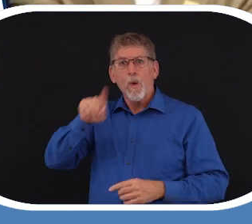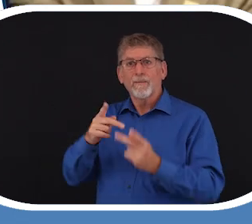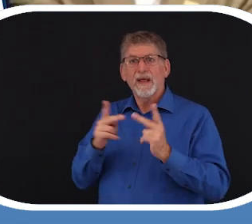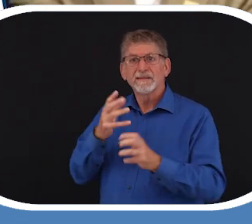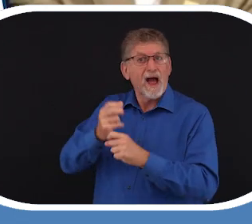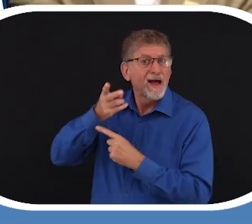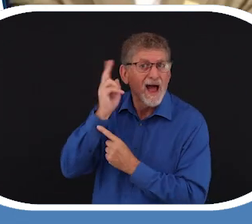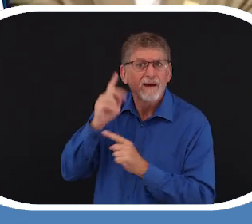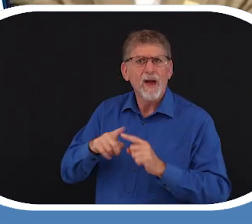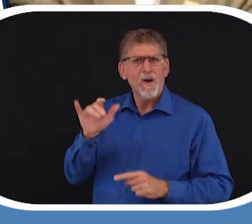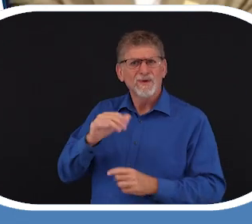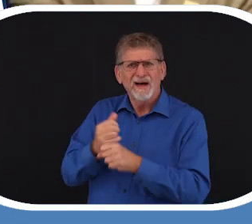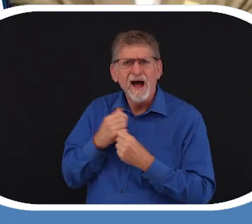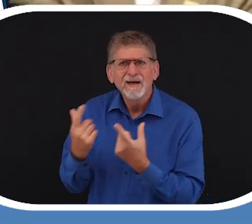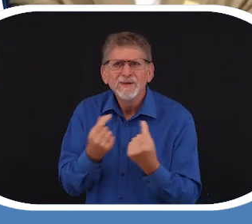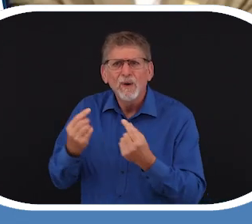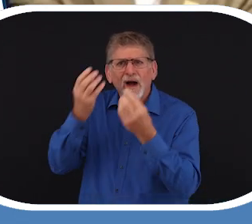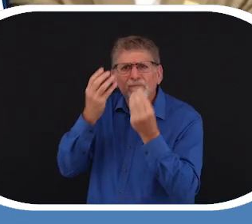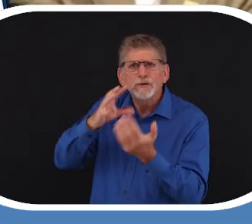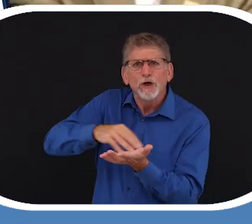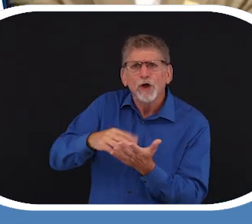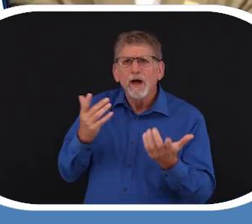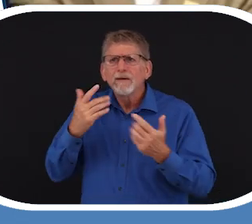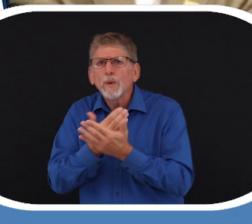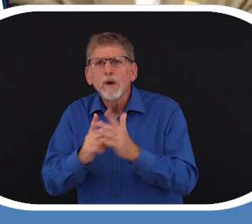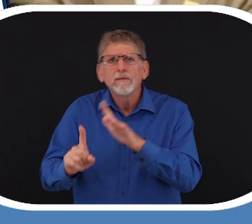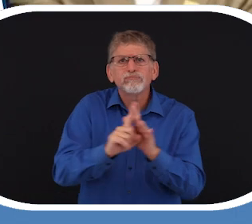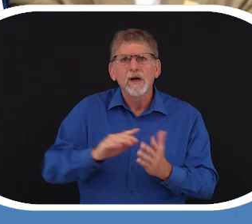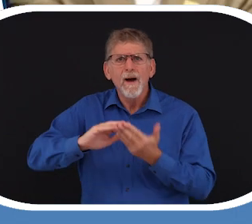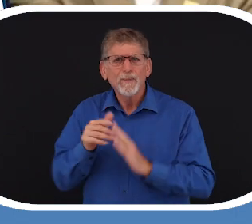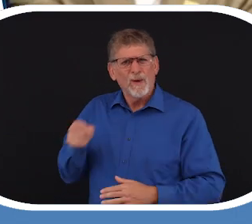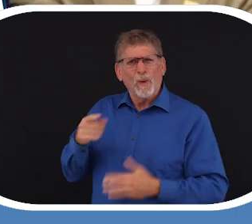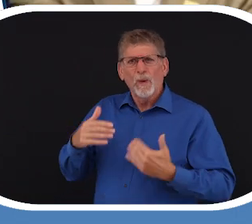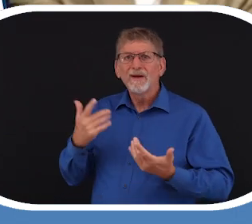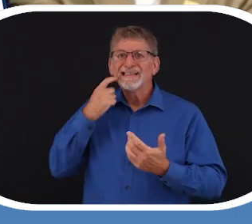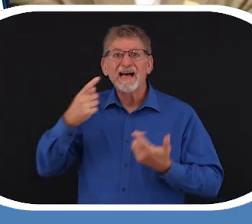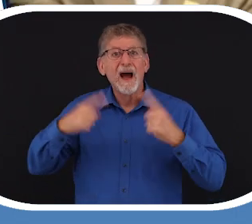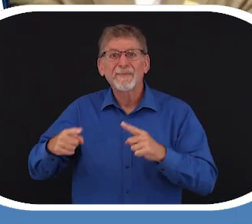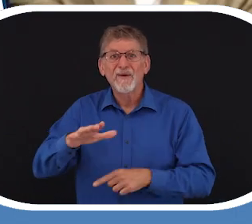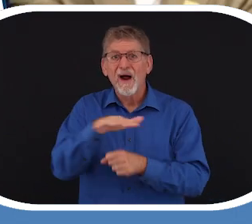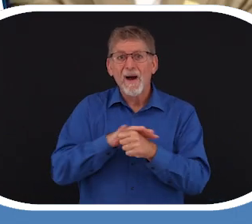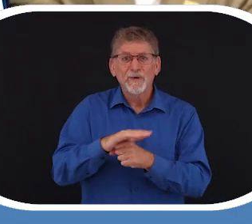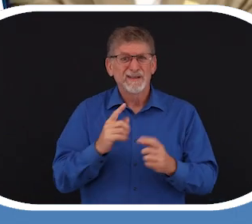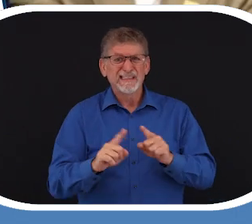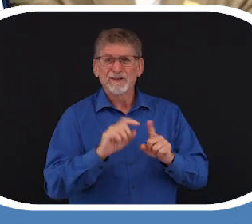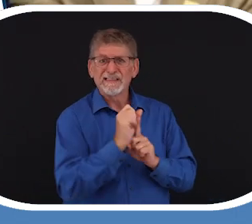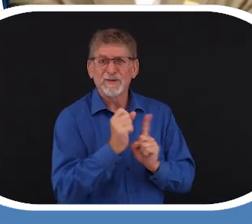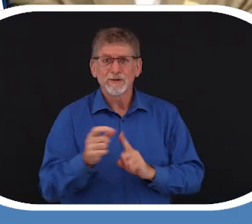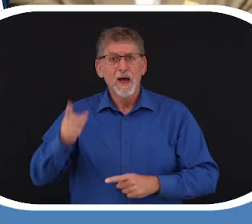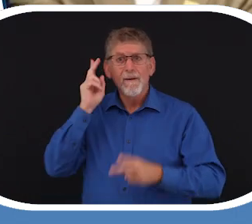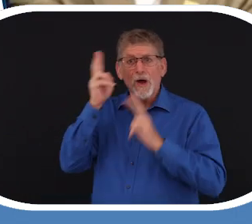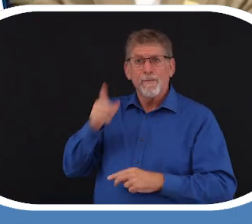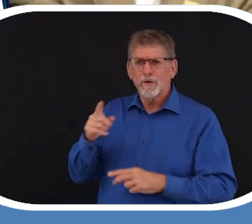learned about the latest things that were happening in your community, the latest things that were happening in your neighborhood. And in many cases, those barbers were just as